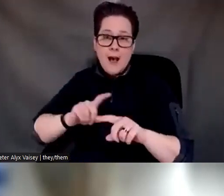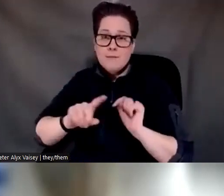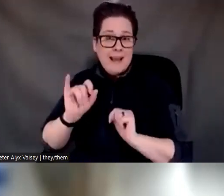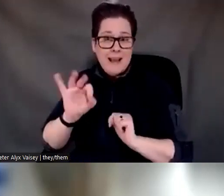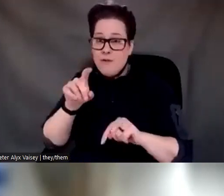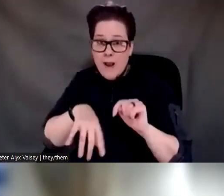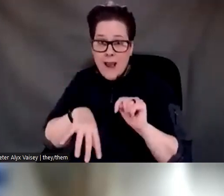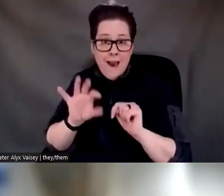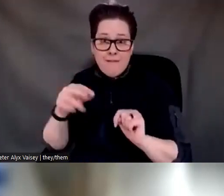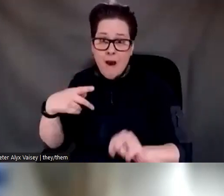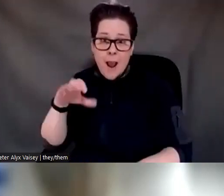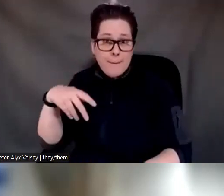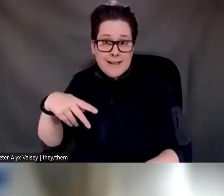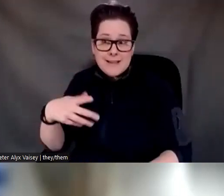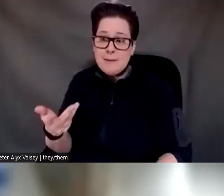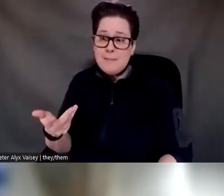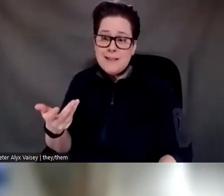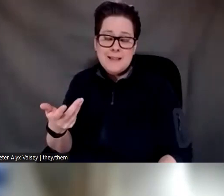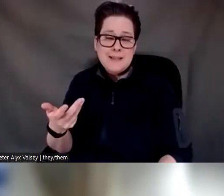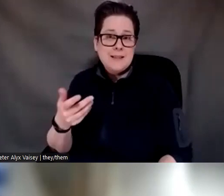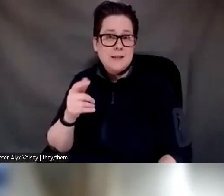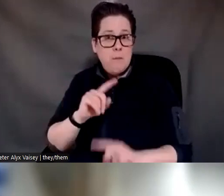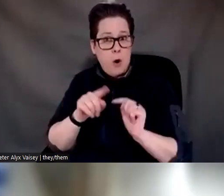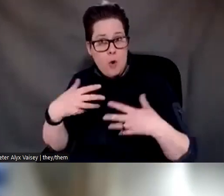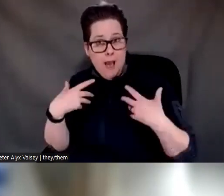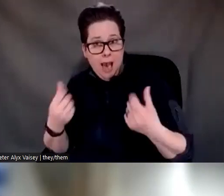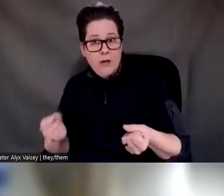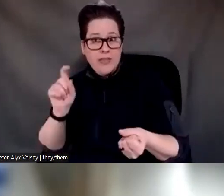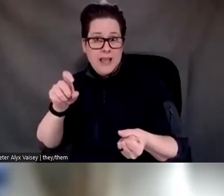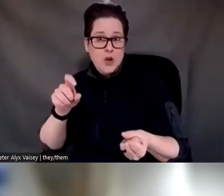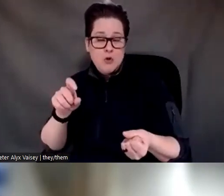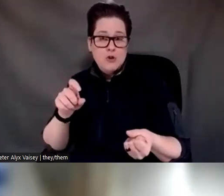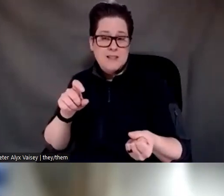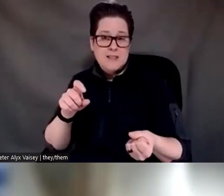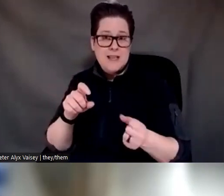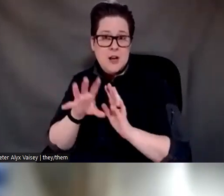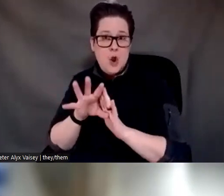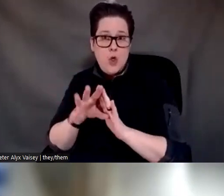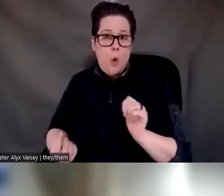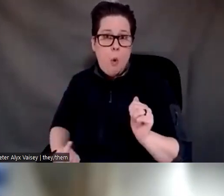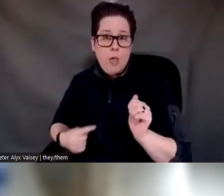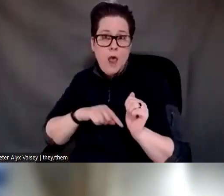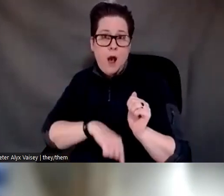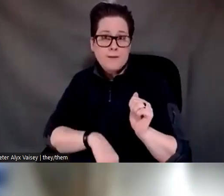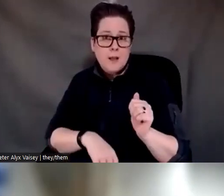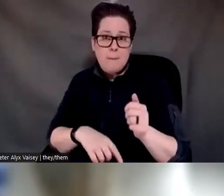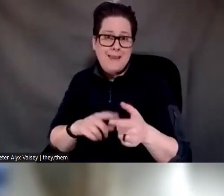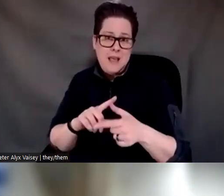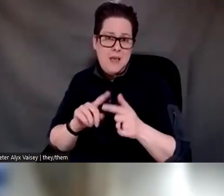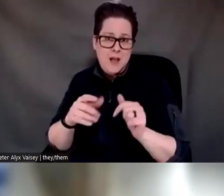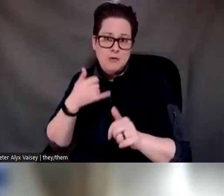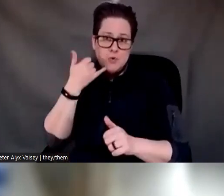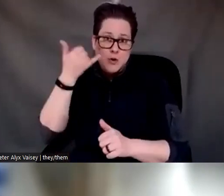find a primary care doctor and are otherwise healthy and just need a colonoscopy, you could just call directly for that as well.